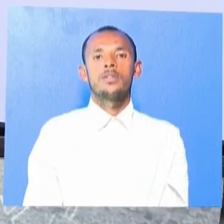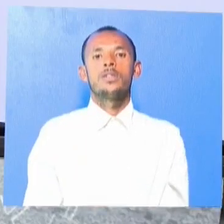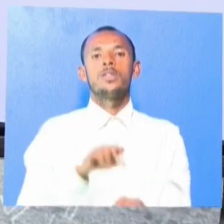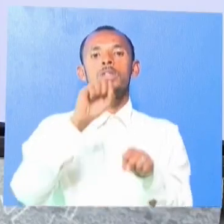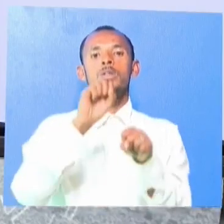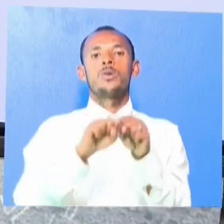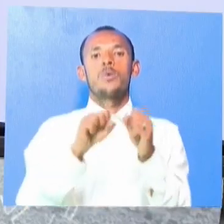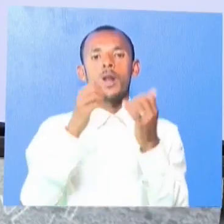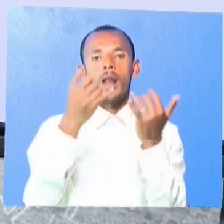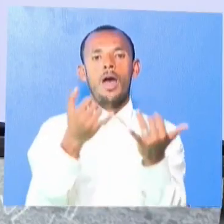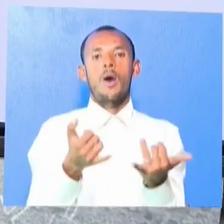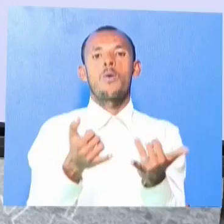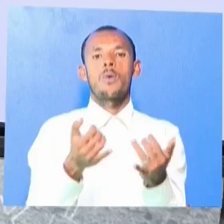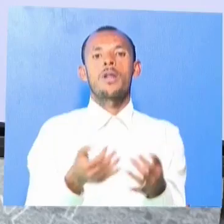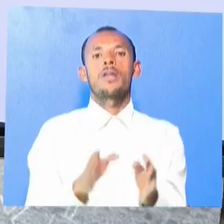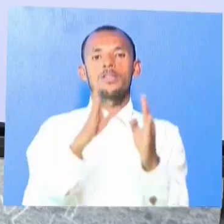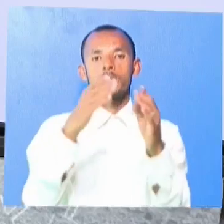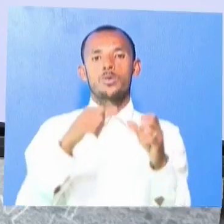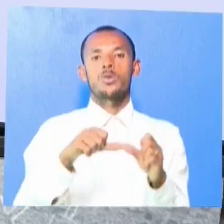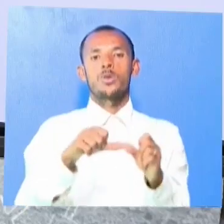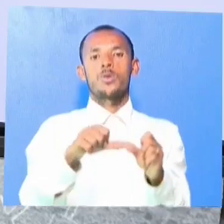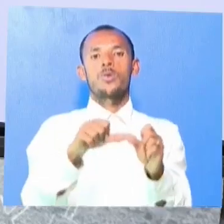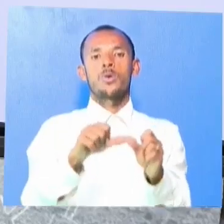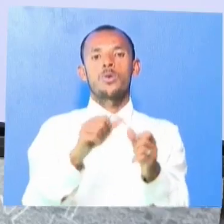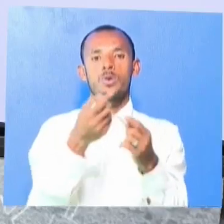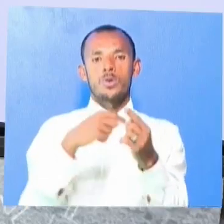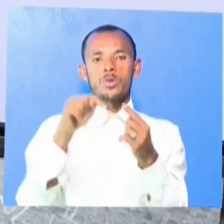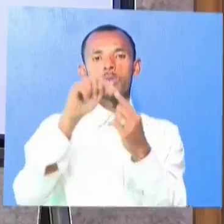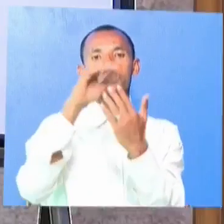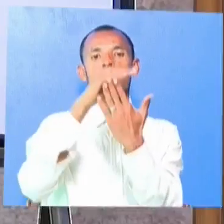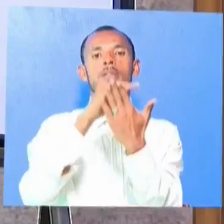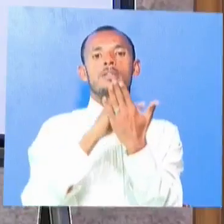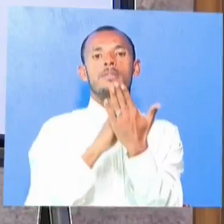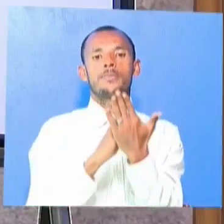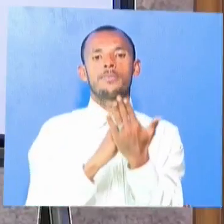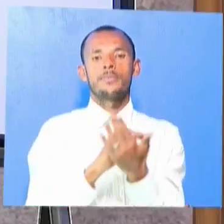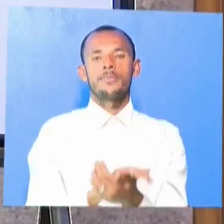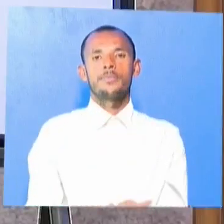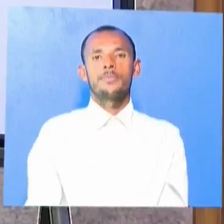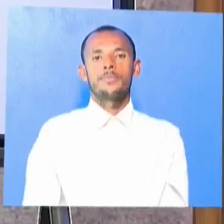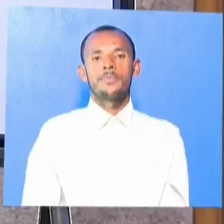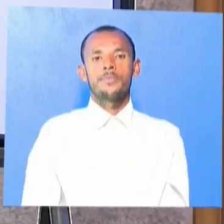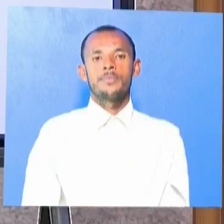So now let's continue to the lesson.